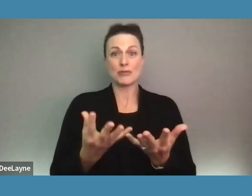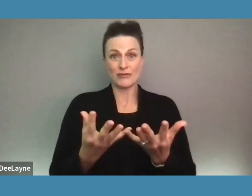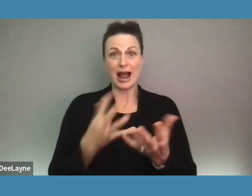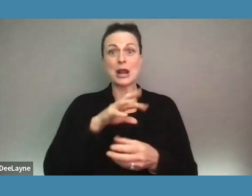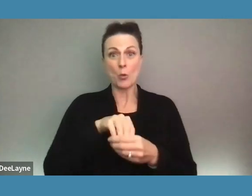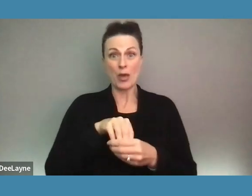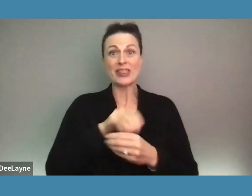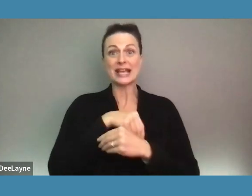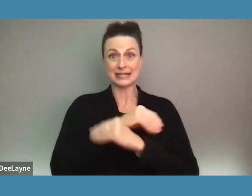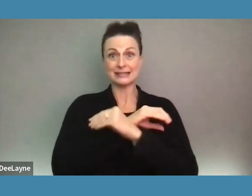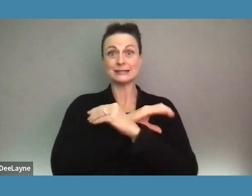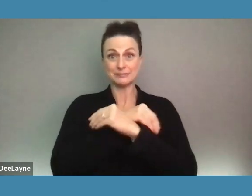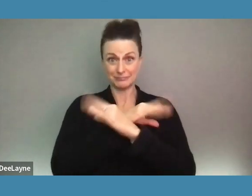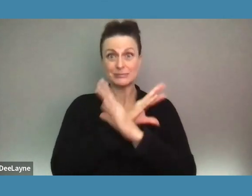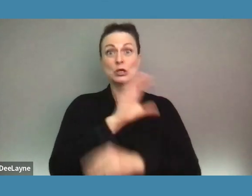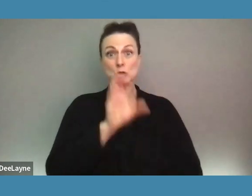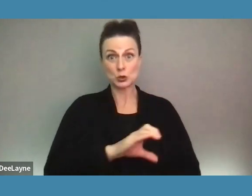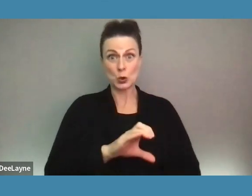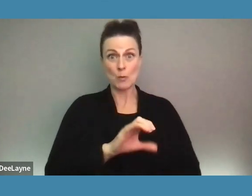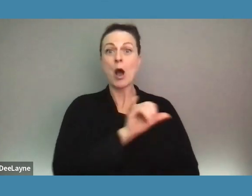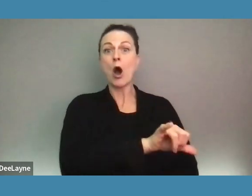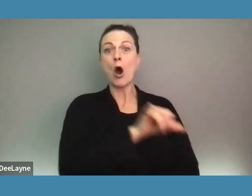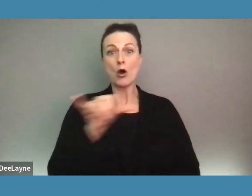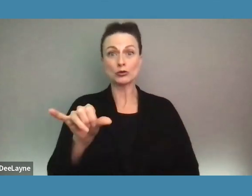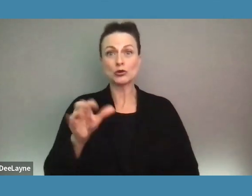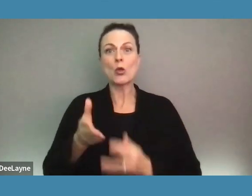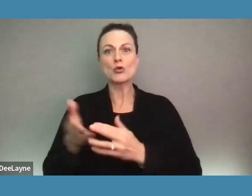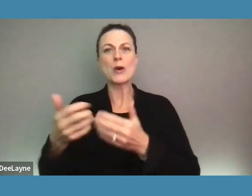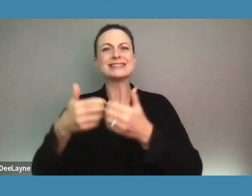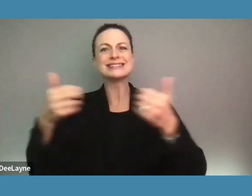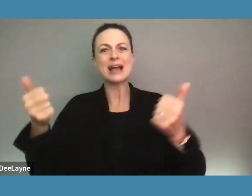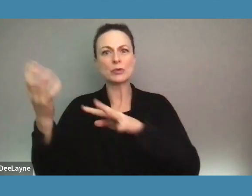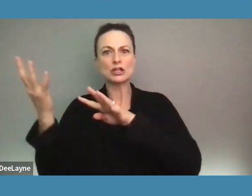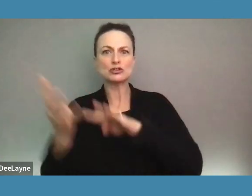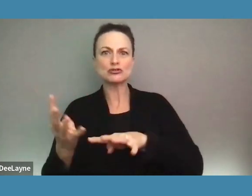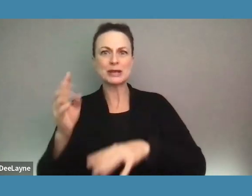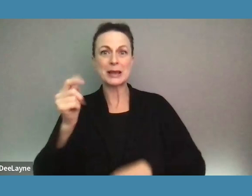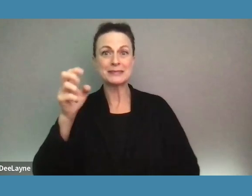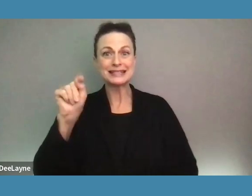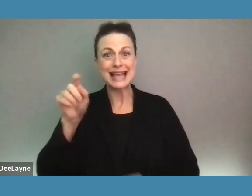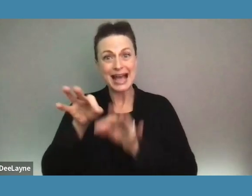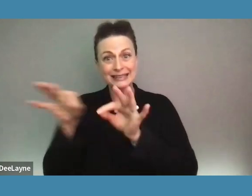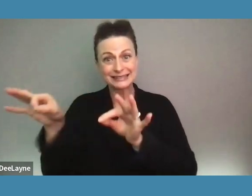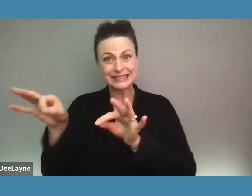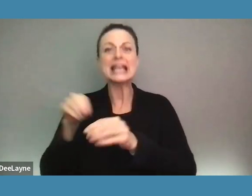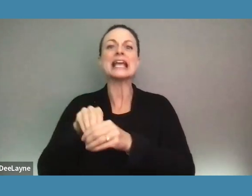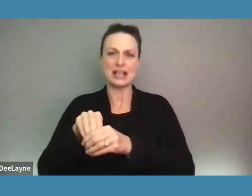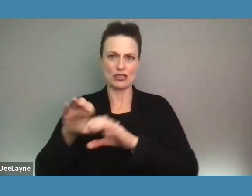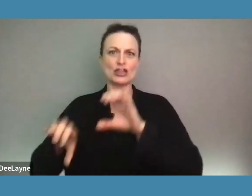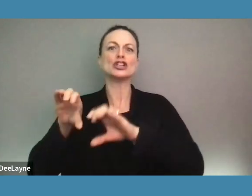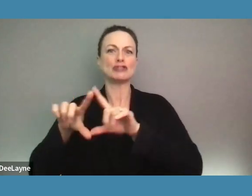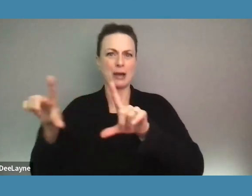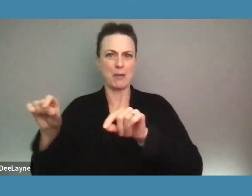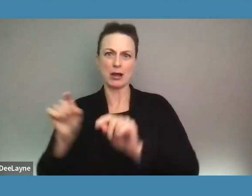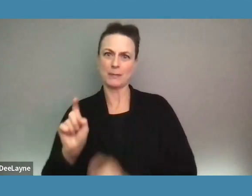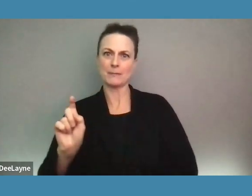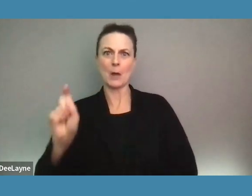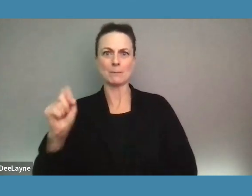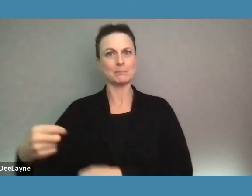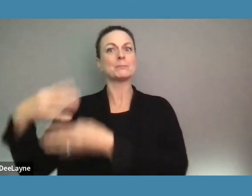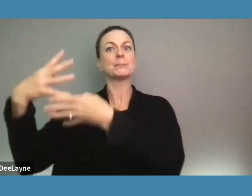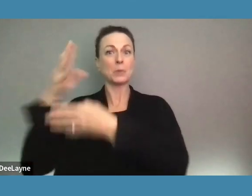within Zoom and through a separate stream text link that will be provided in the chat. You can turn